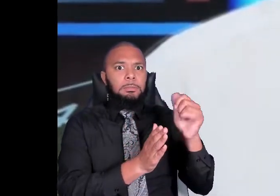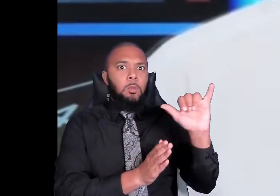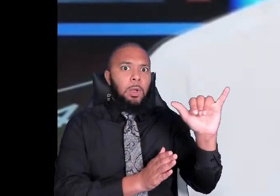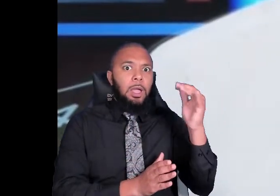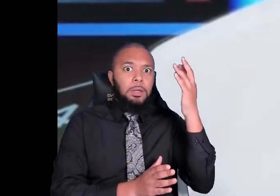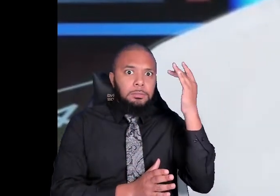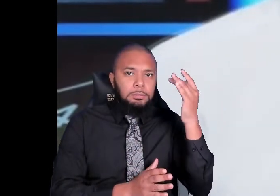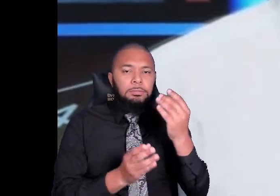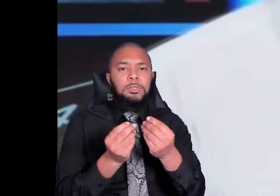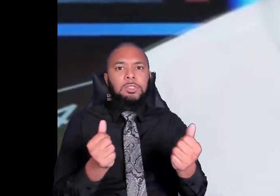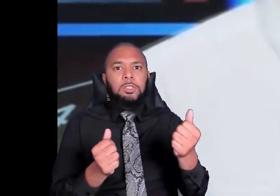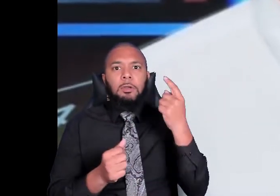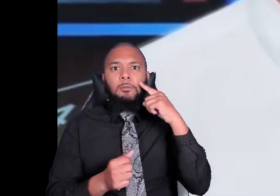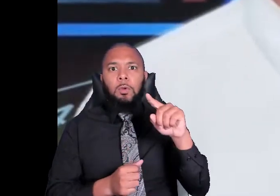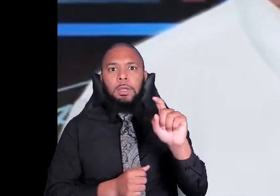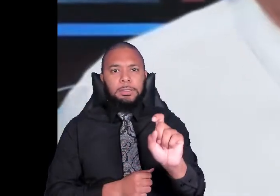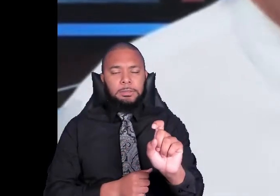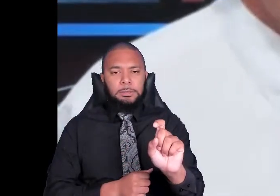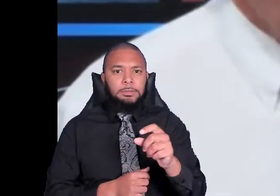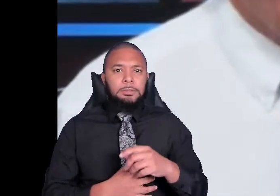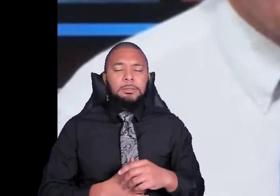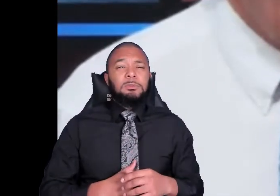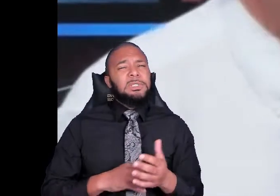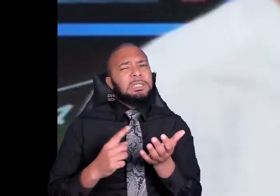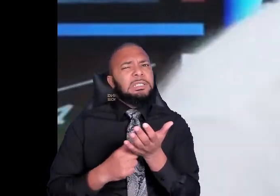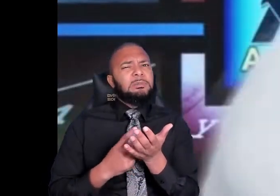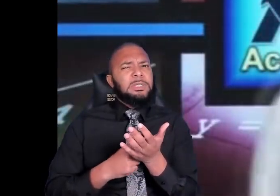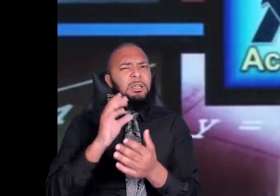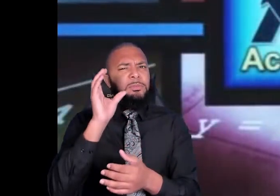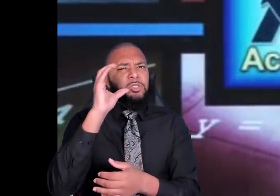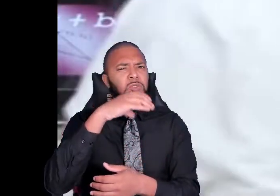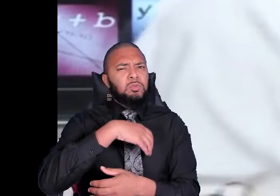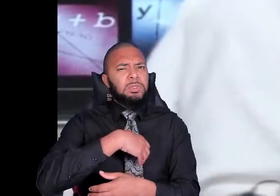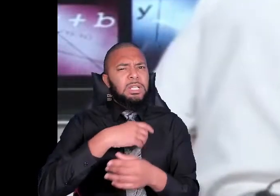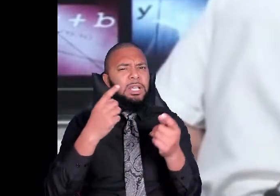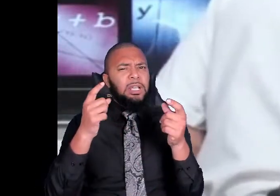But sometimes strange things happen.